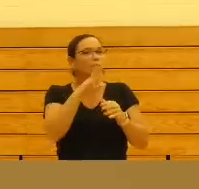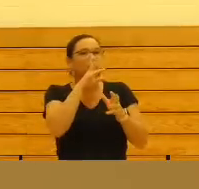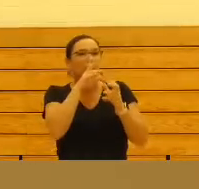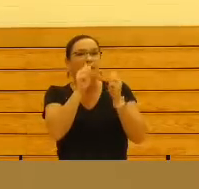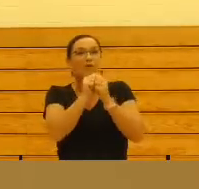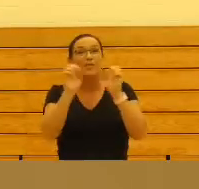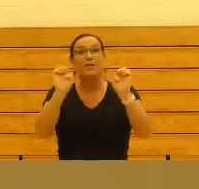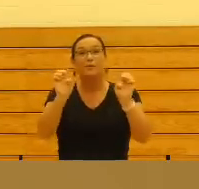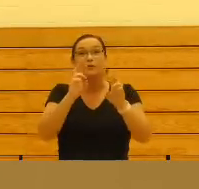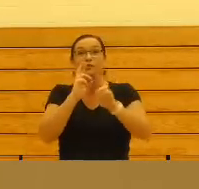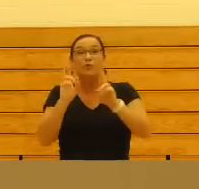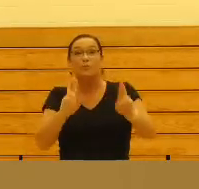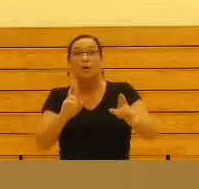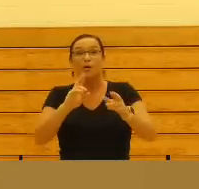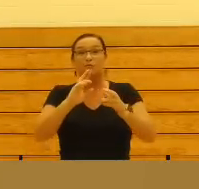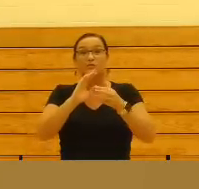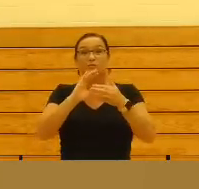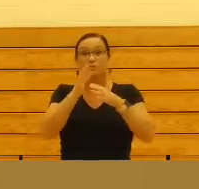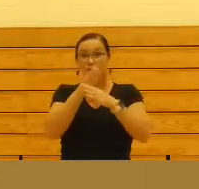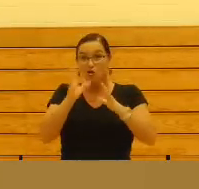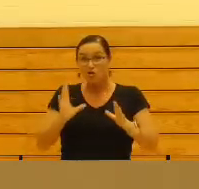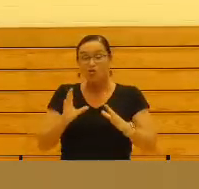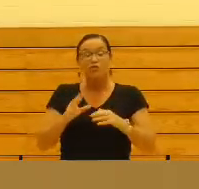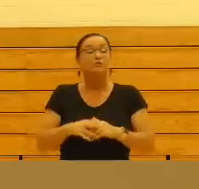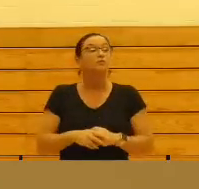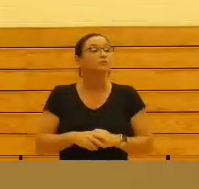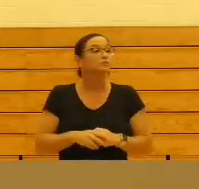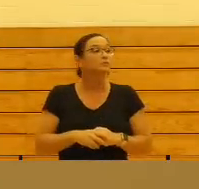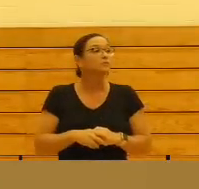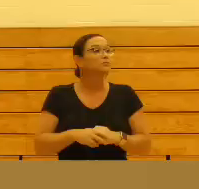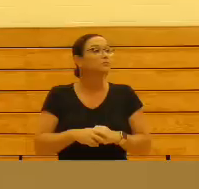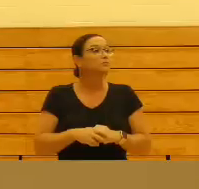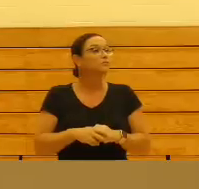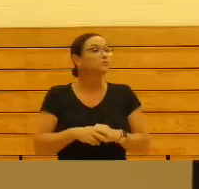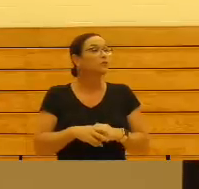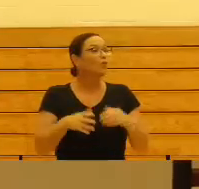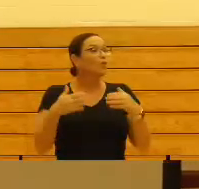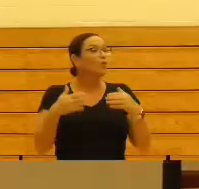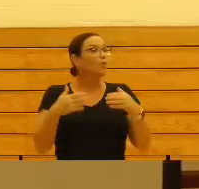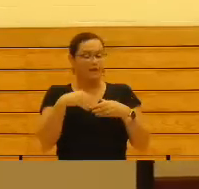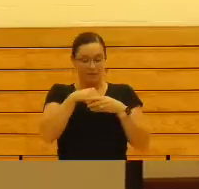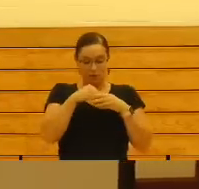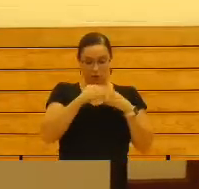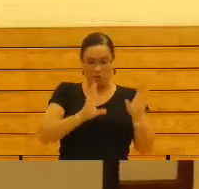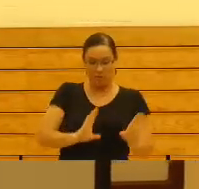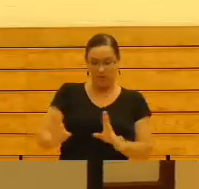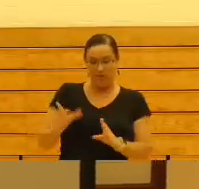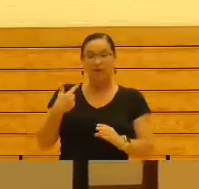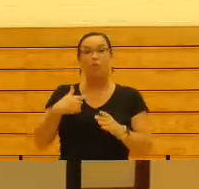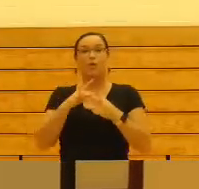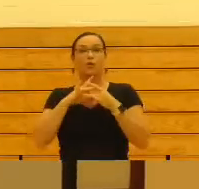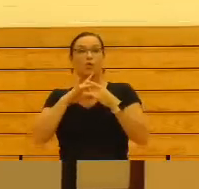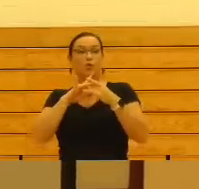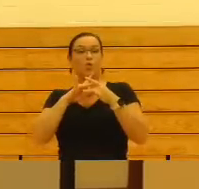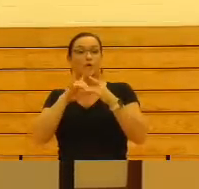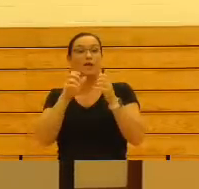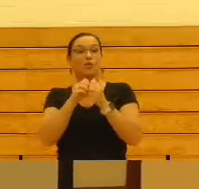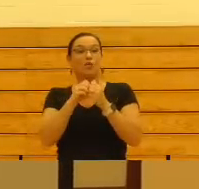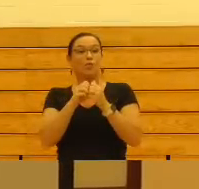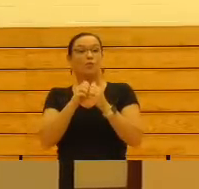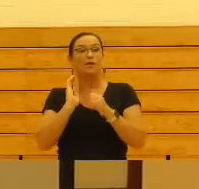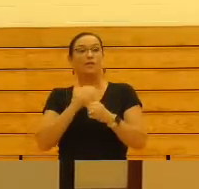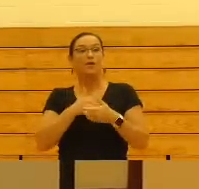emergency response partners. We have internal planning. We're coordinating with